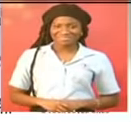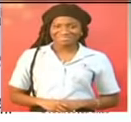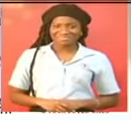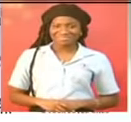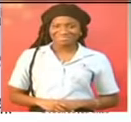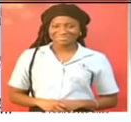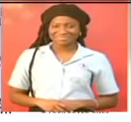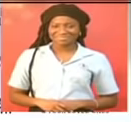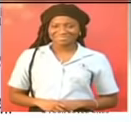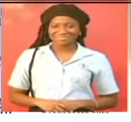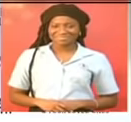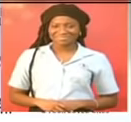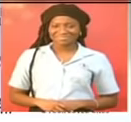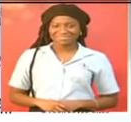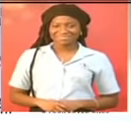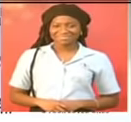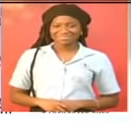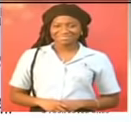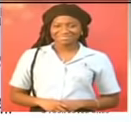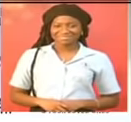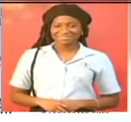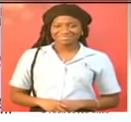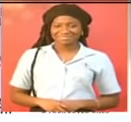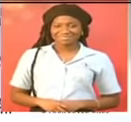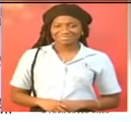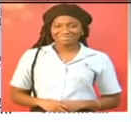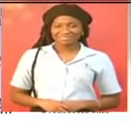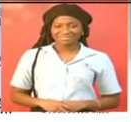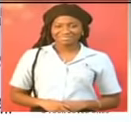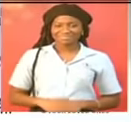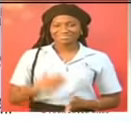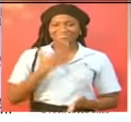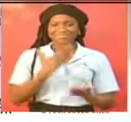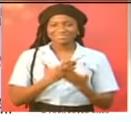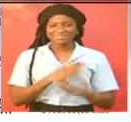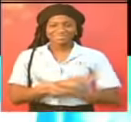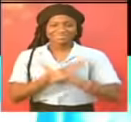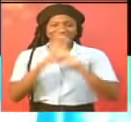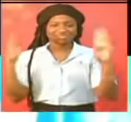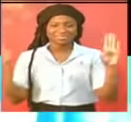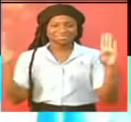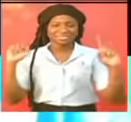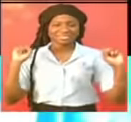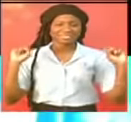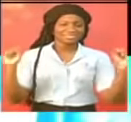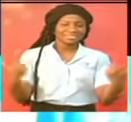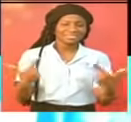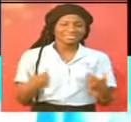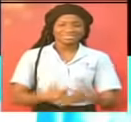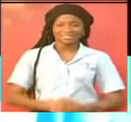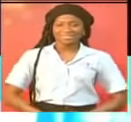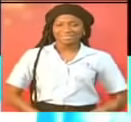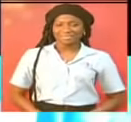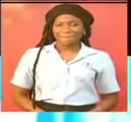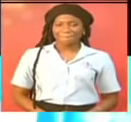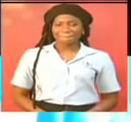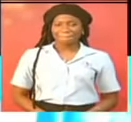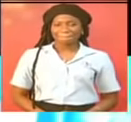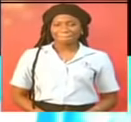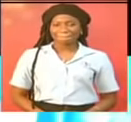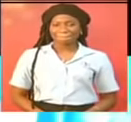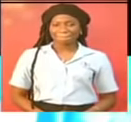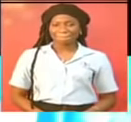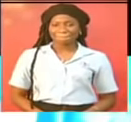your questions. Good morning to you, Al. Good morning to everyone on the panel with Field Turner